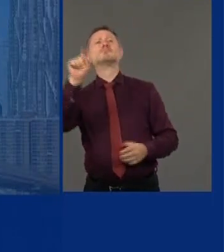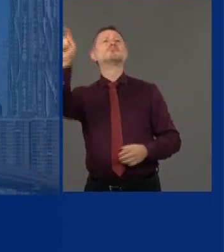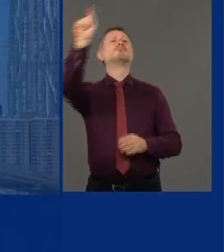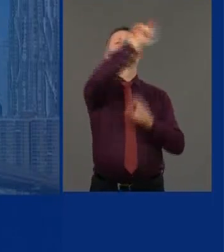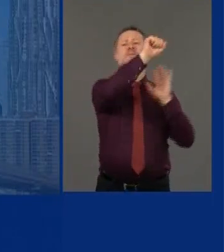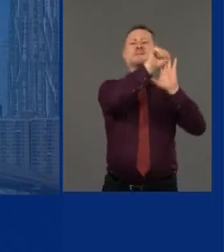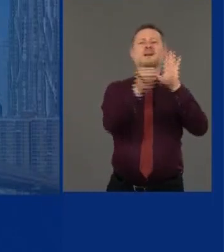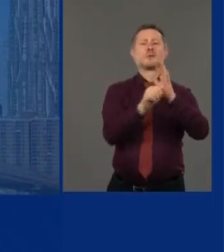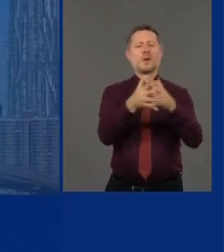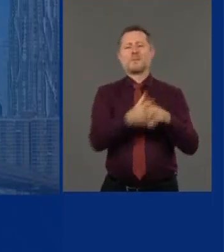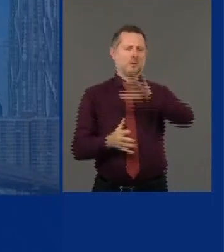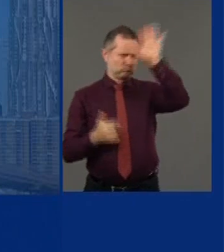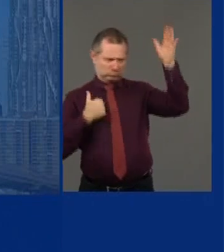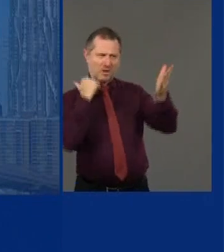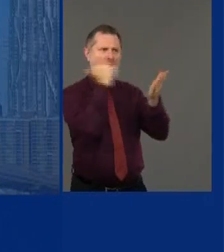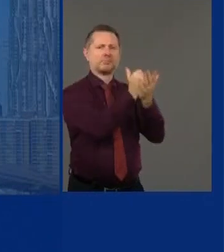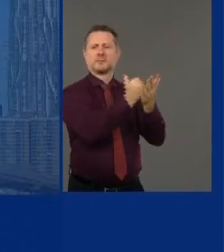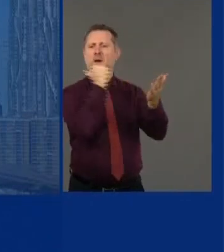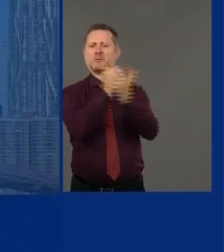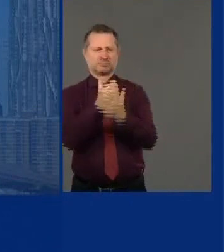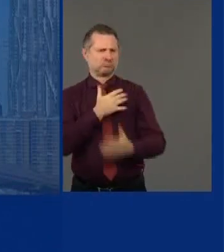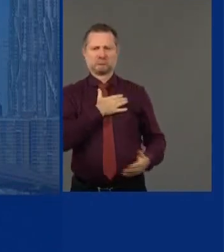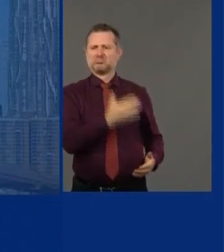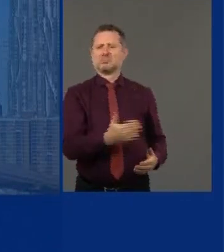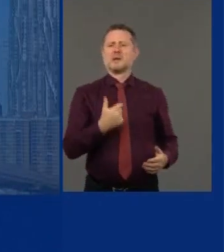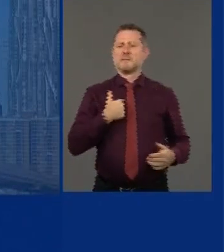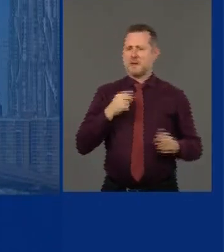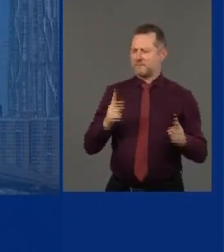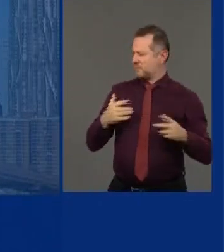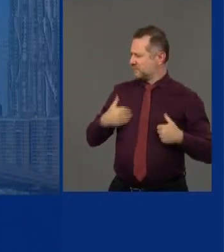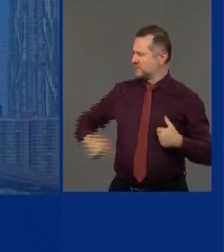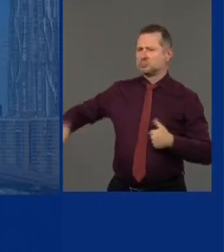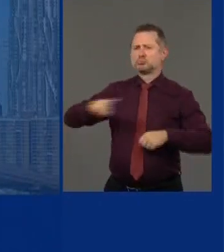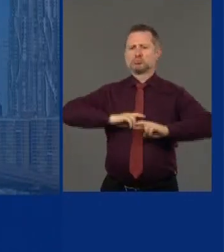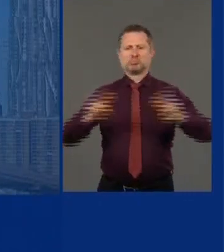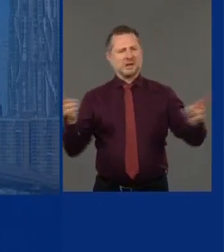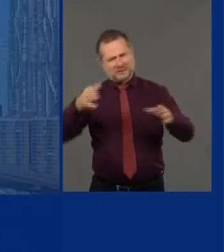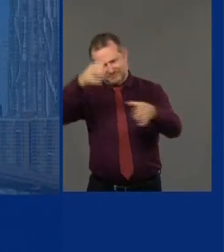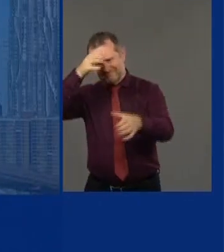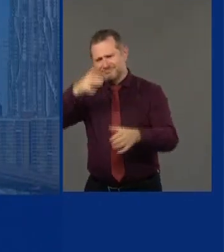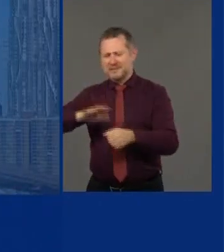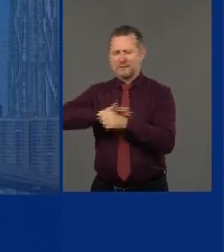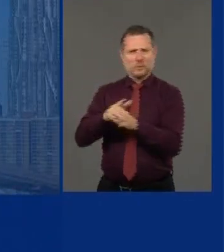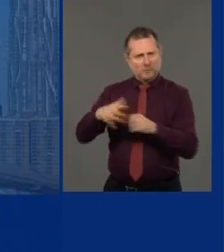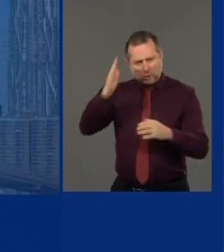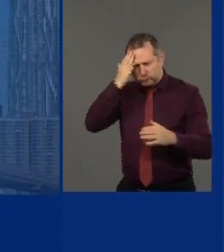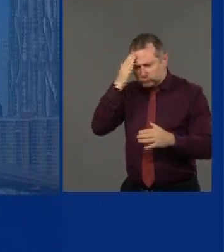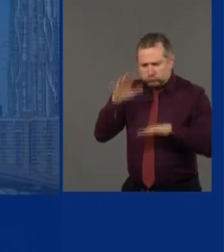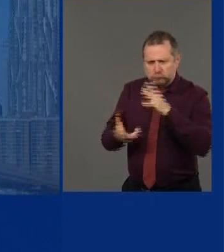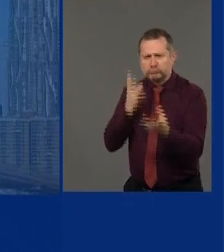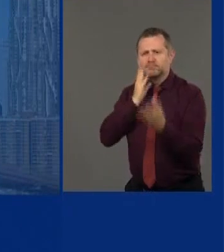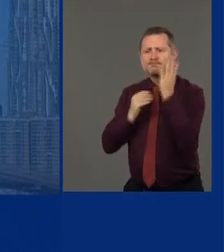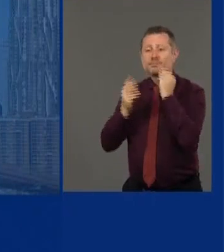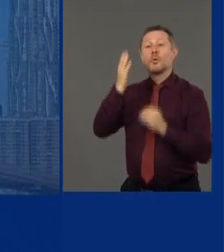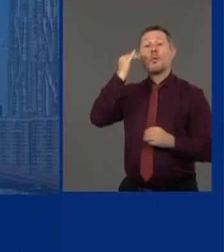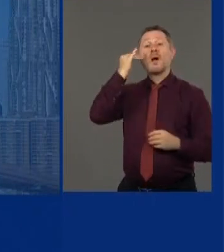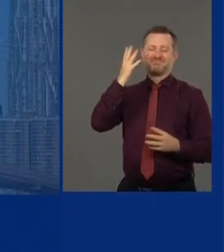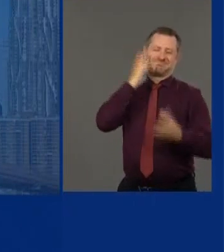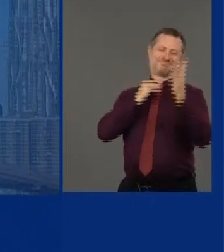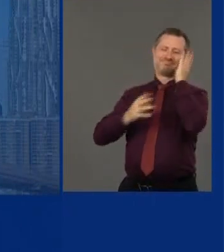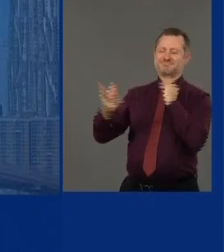spike. We have personnel who know this better than anyone in the United States. We learned it the hard way. We have